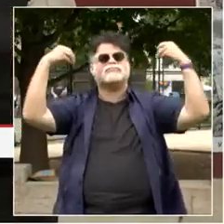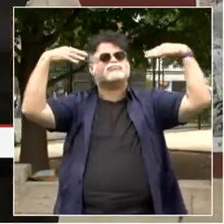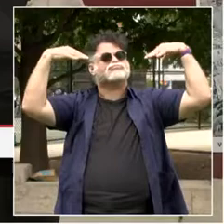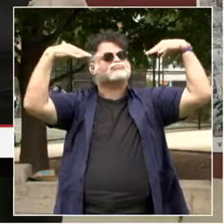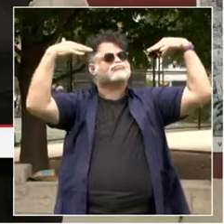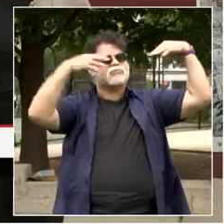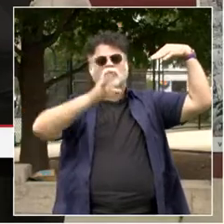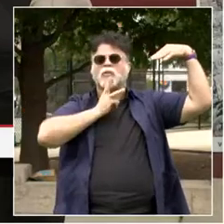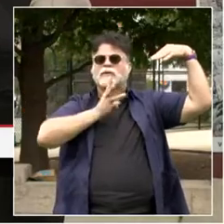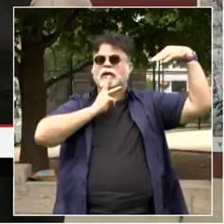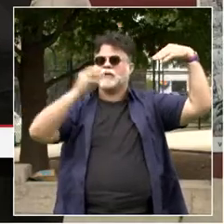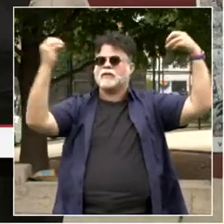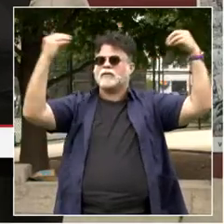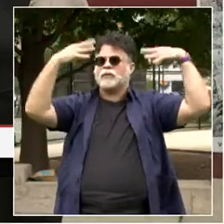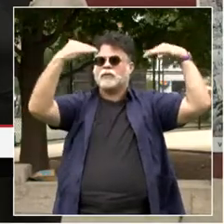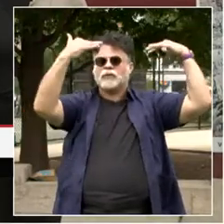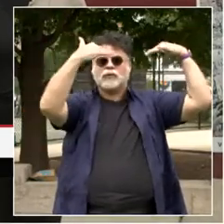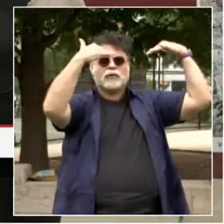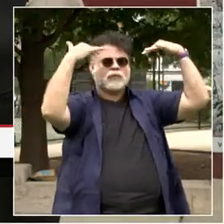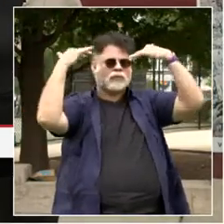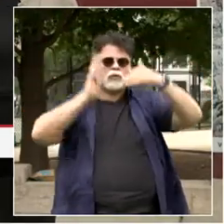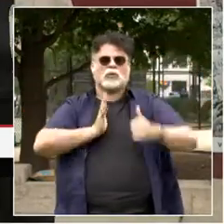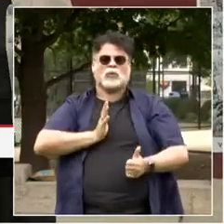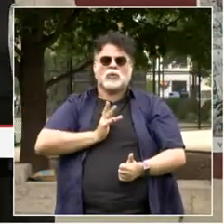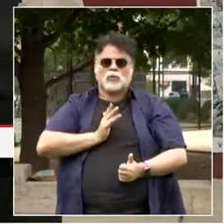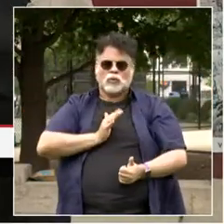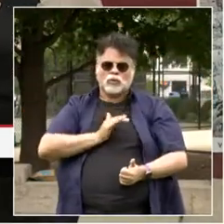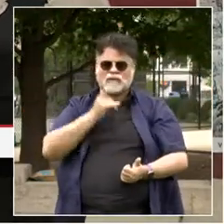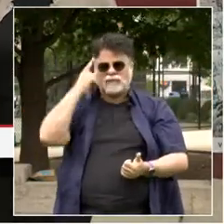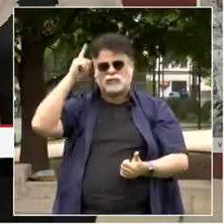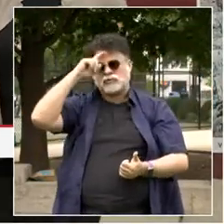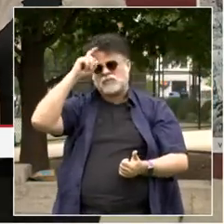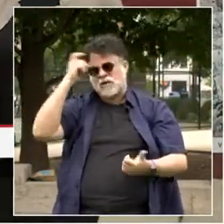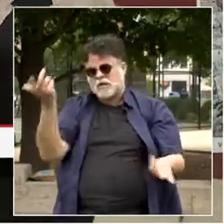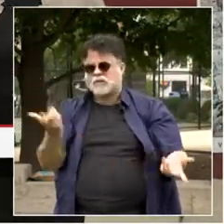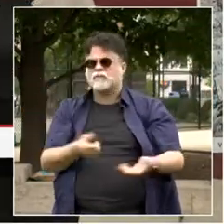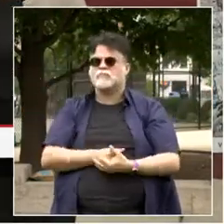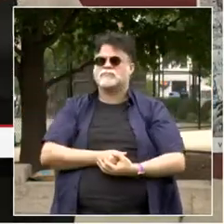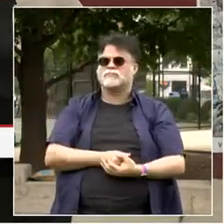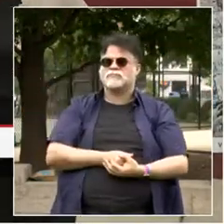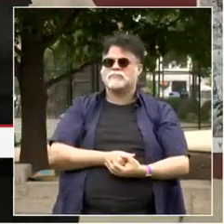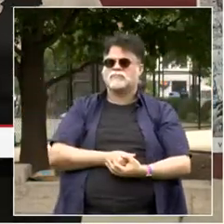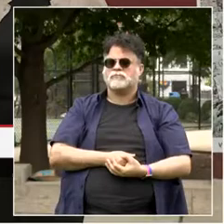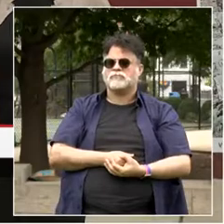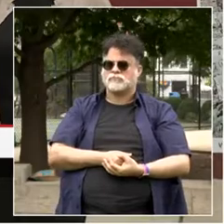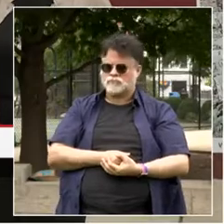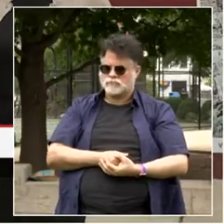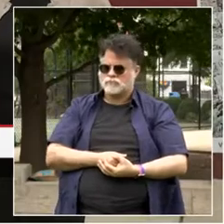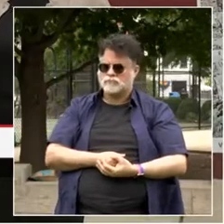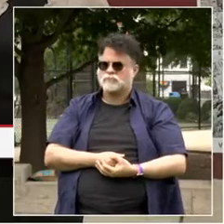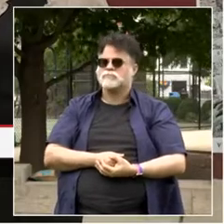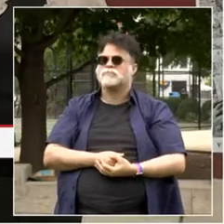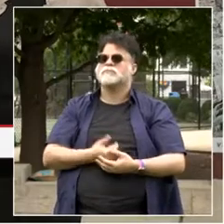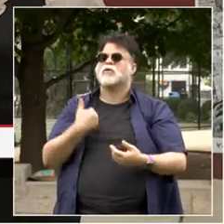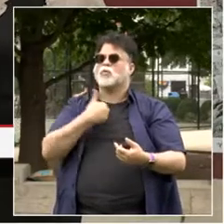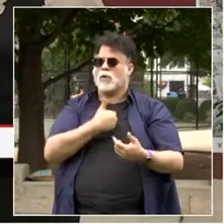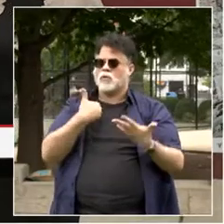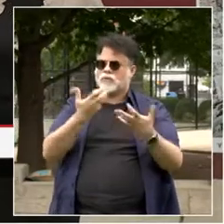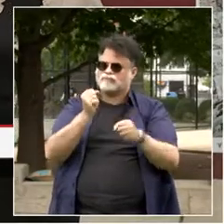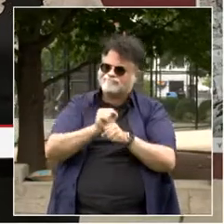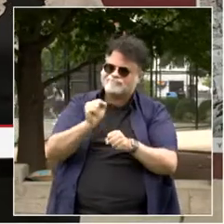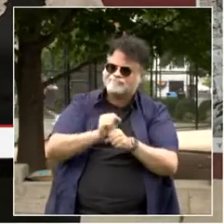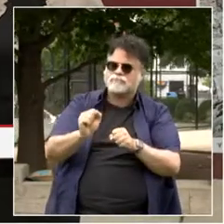and modernized facility will allow DPR to do what we do best, and that's provide robust and comprehensive recreation